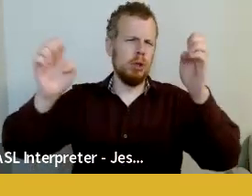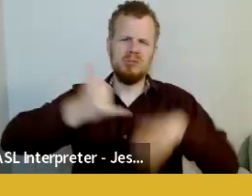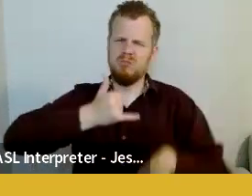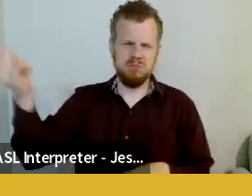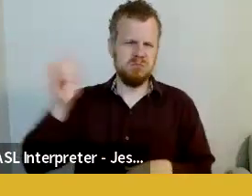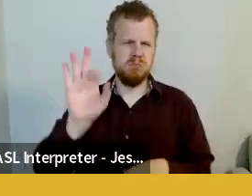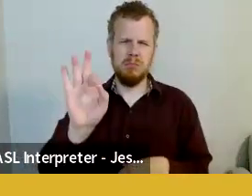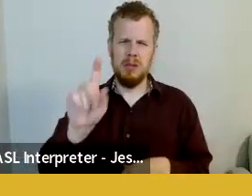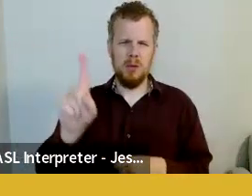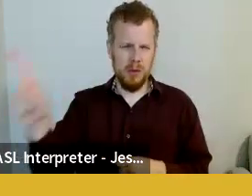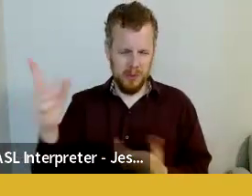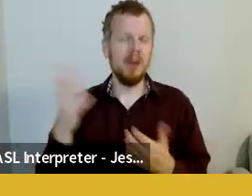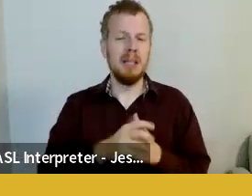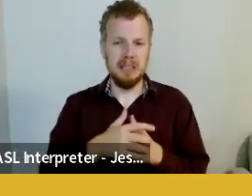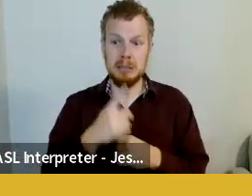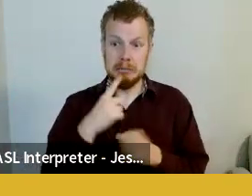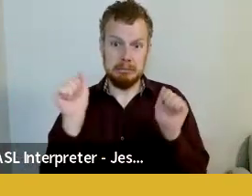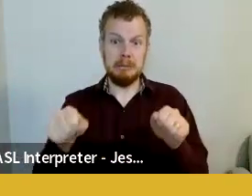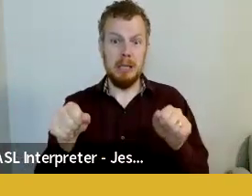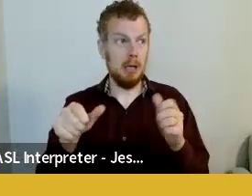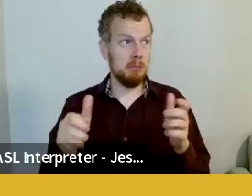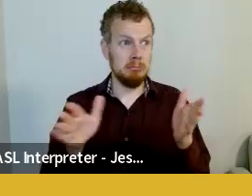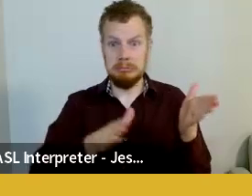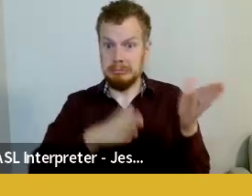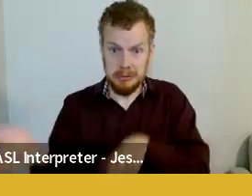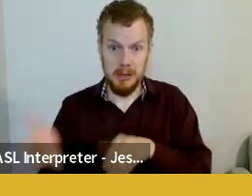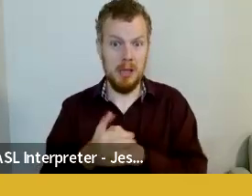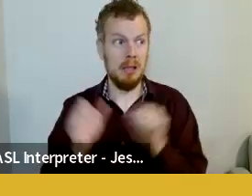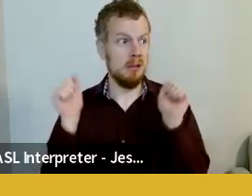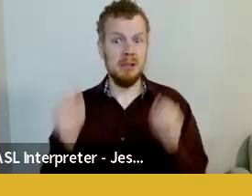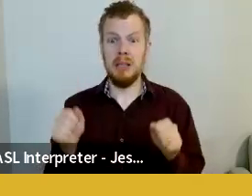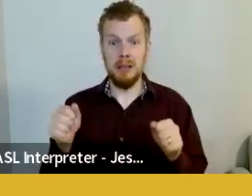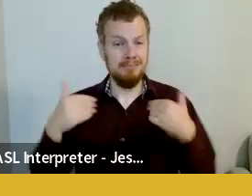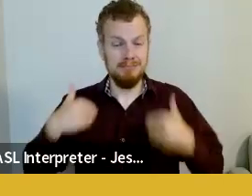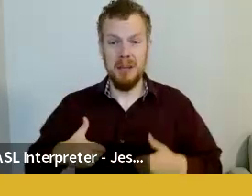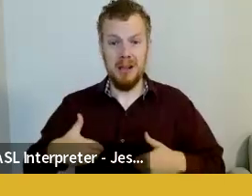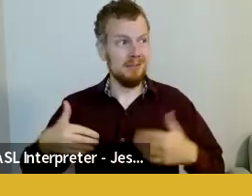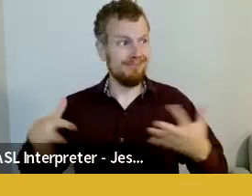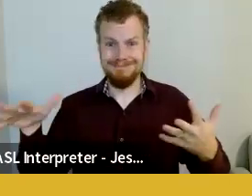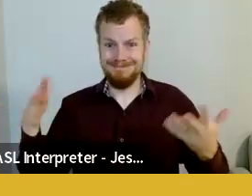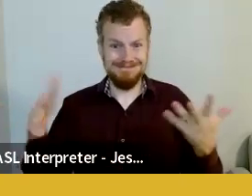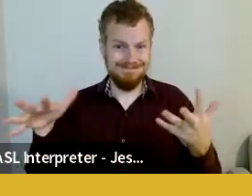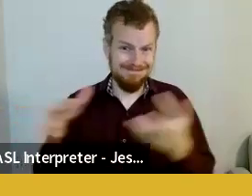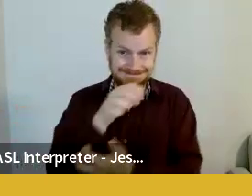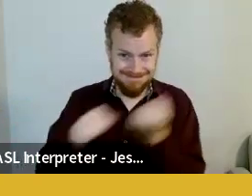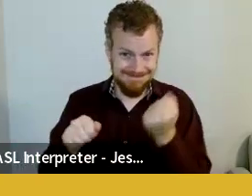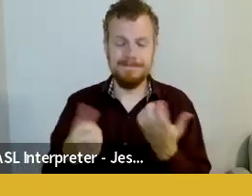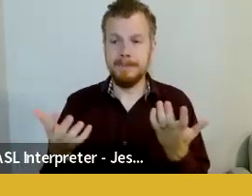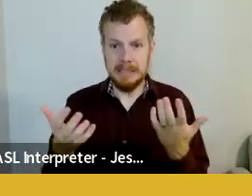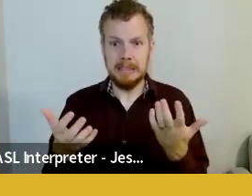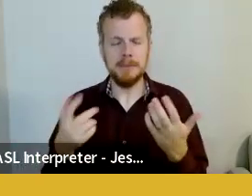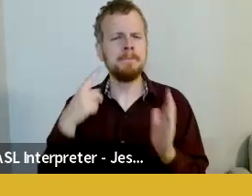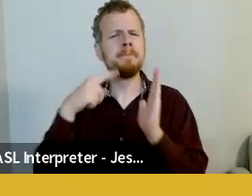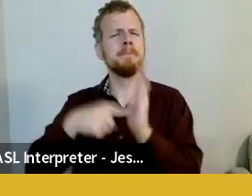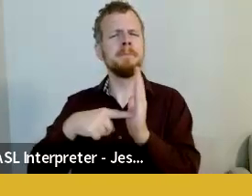be fatal, and it can cause permanent damage if not treated quickly. So some of the symptoms include a